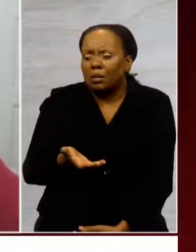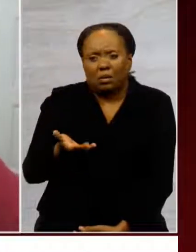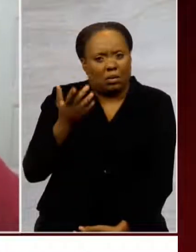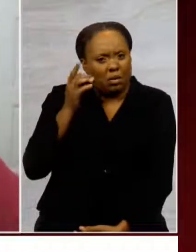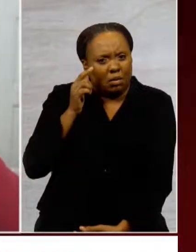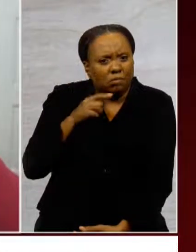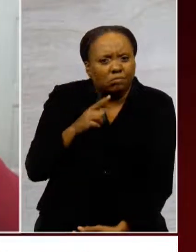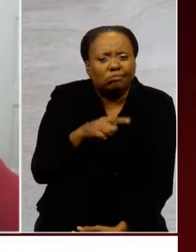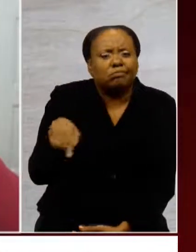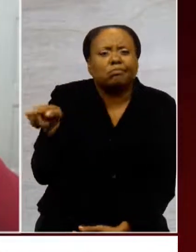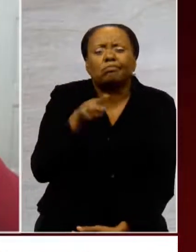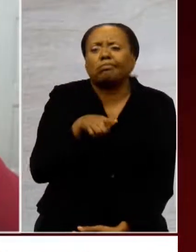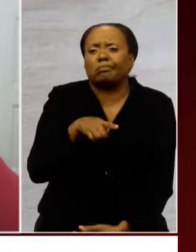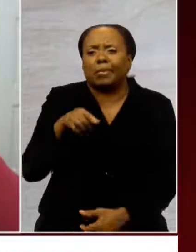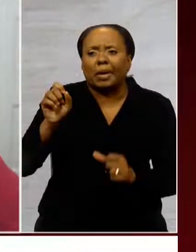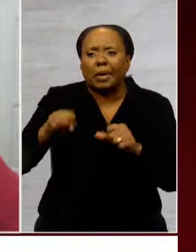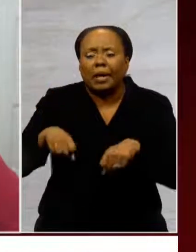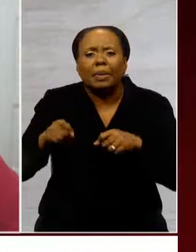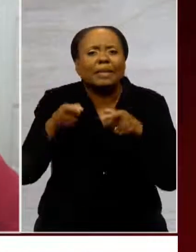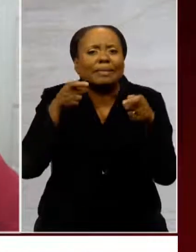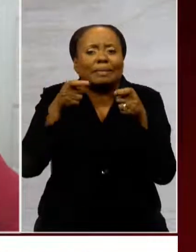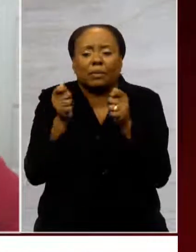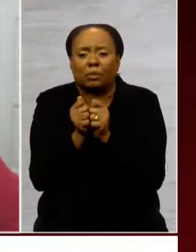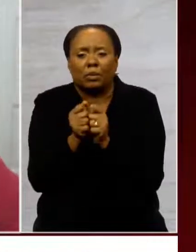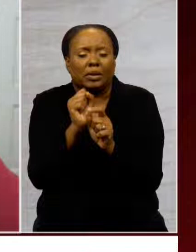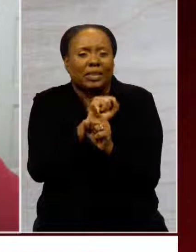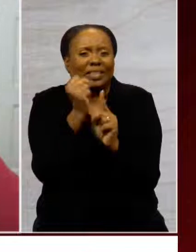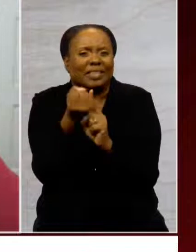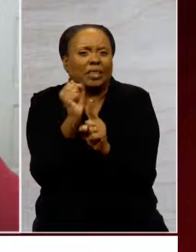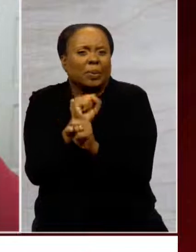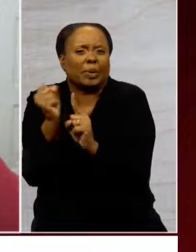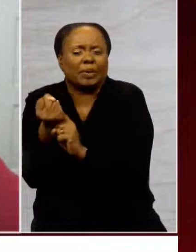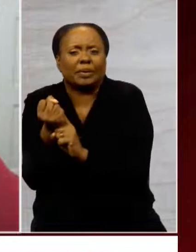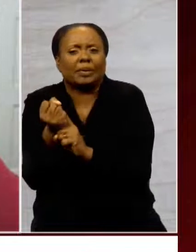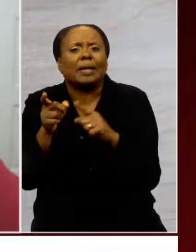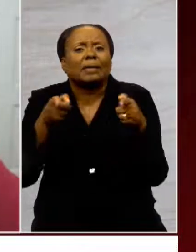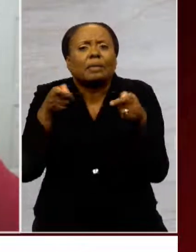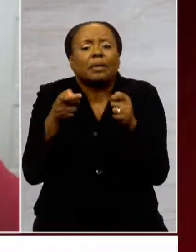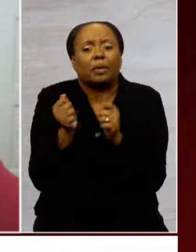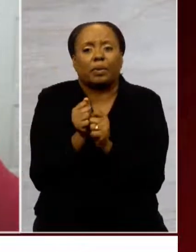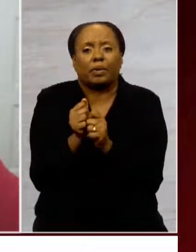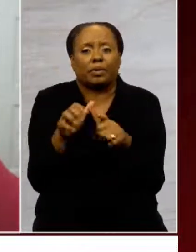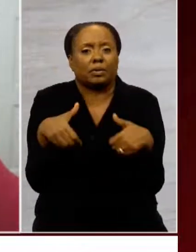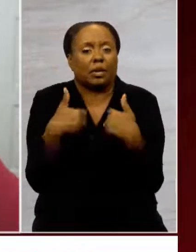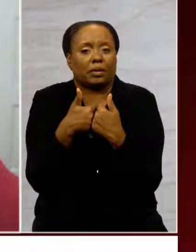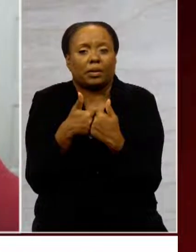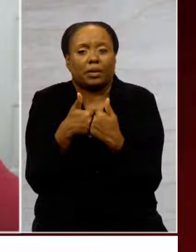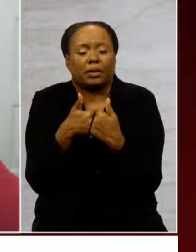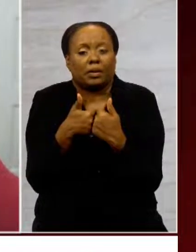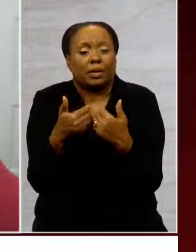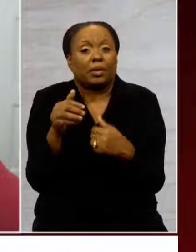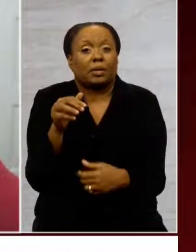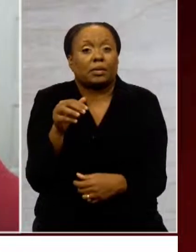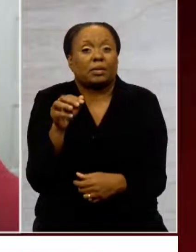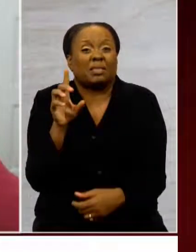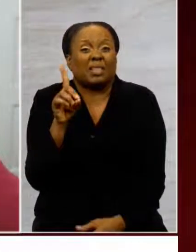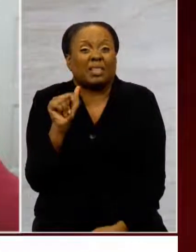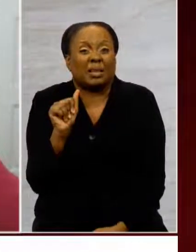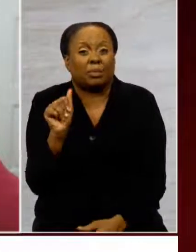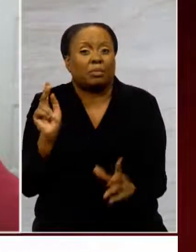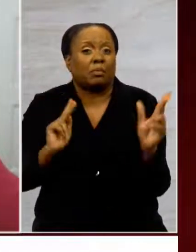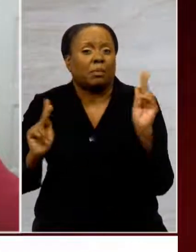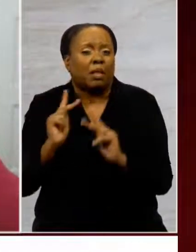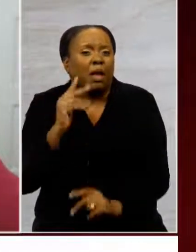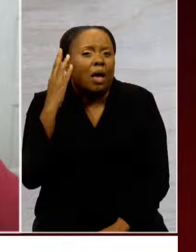out across the board too, to deal with some of the challenges that disabled people deal with on a daily